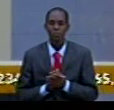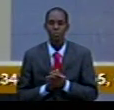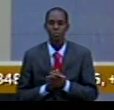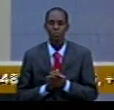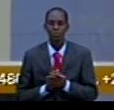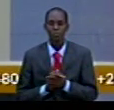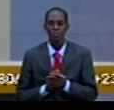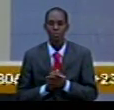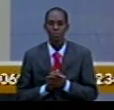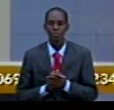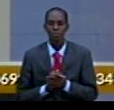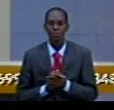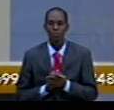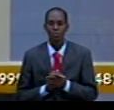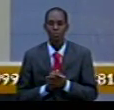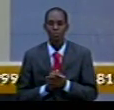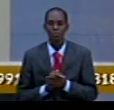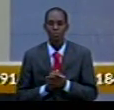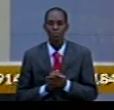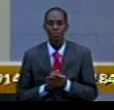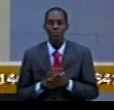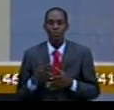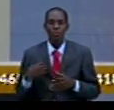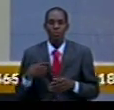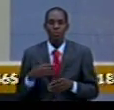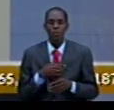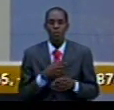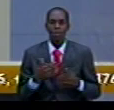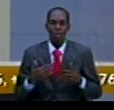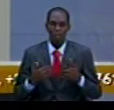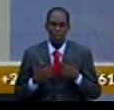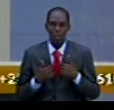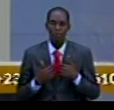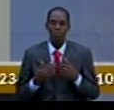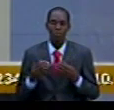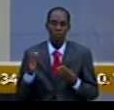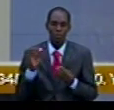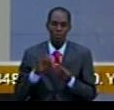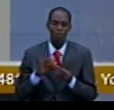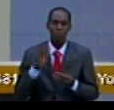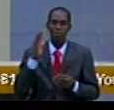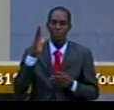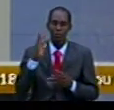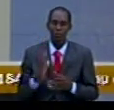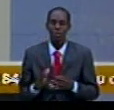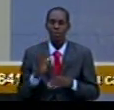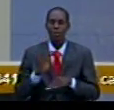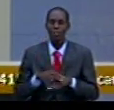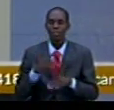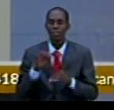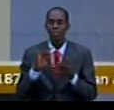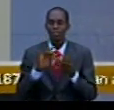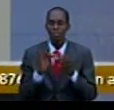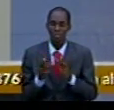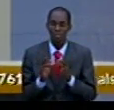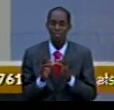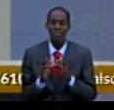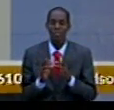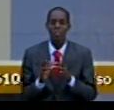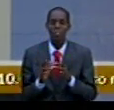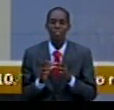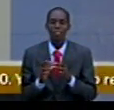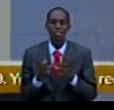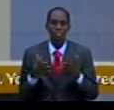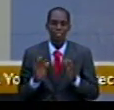Looks like we have some testifiers waiting online. And as they come, before they come on, let's listen to